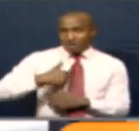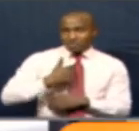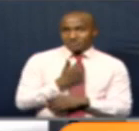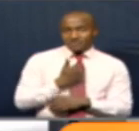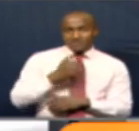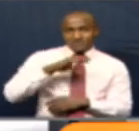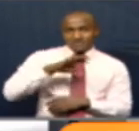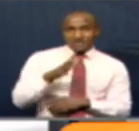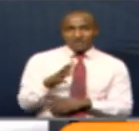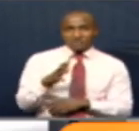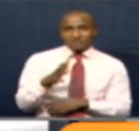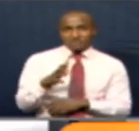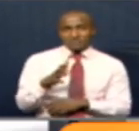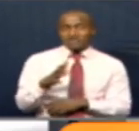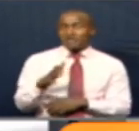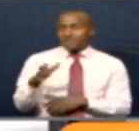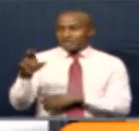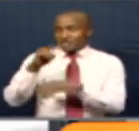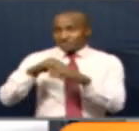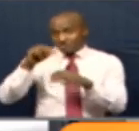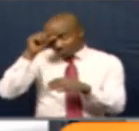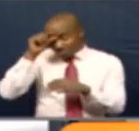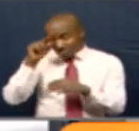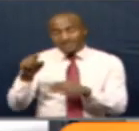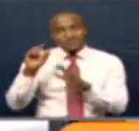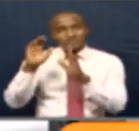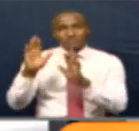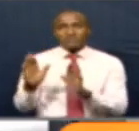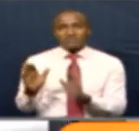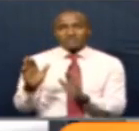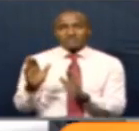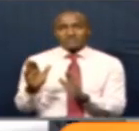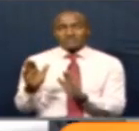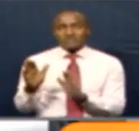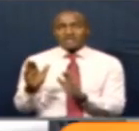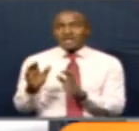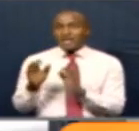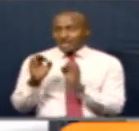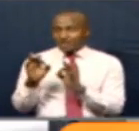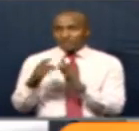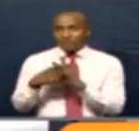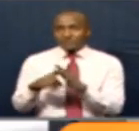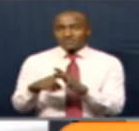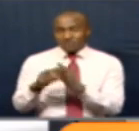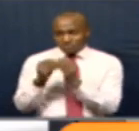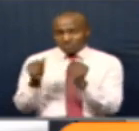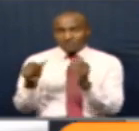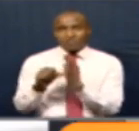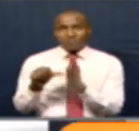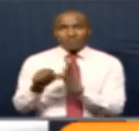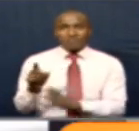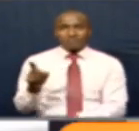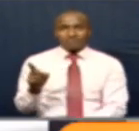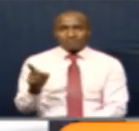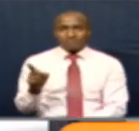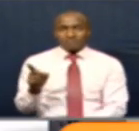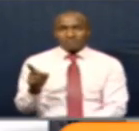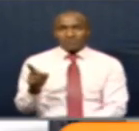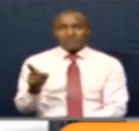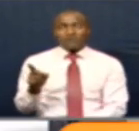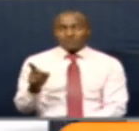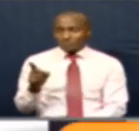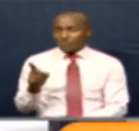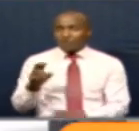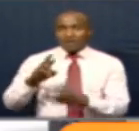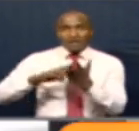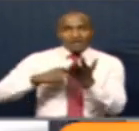county and the national government is an imperative if we're even going to begin to address this problem. And therefore, leveraging resources